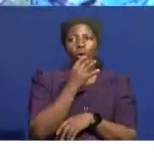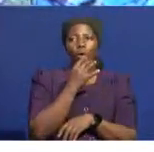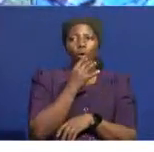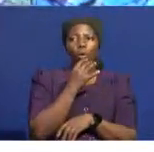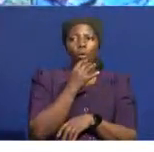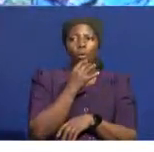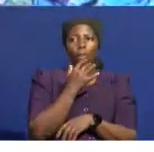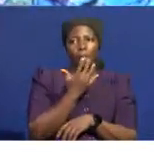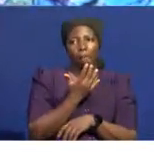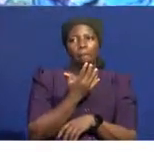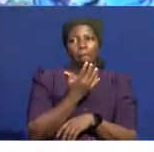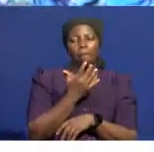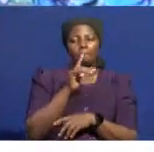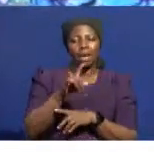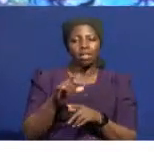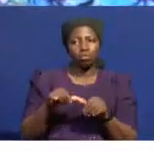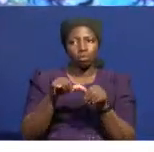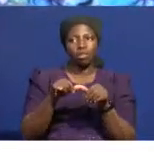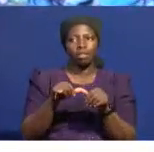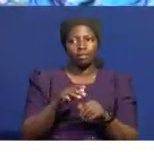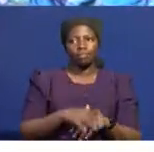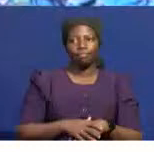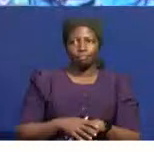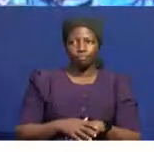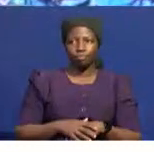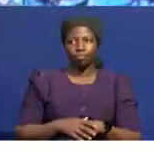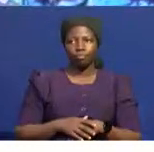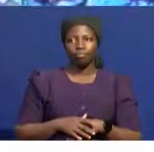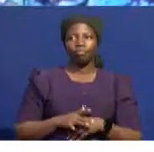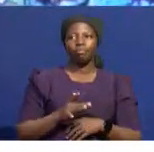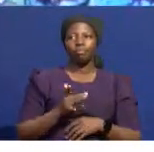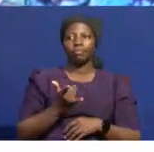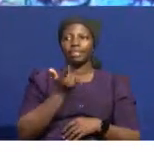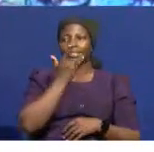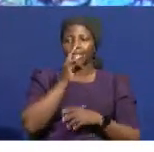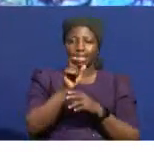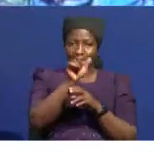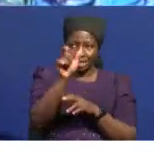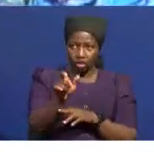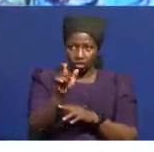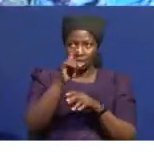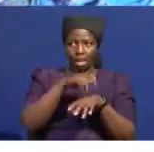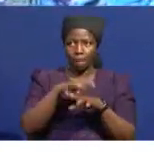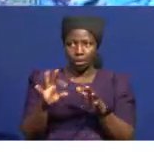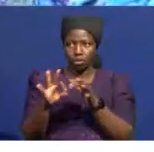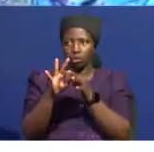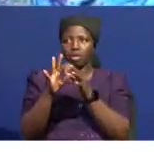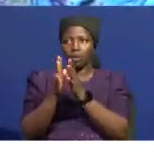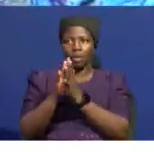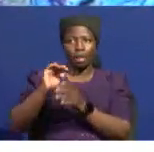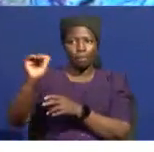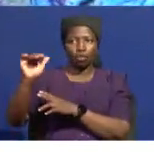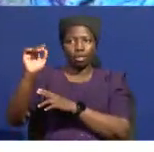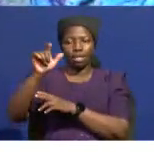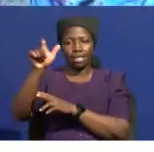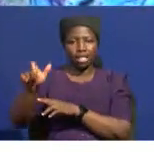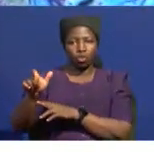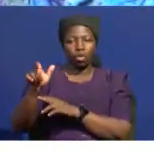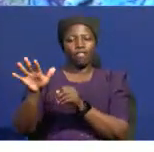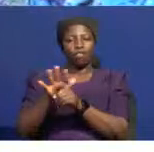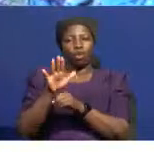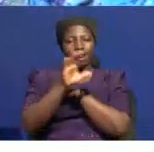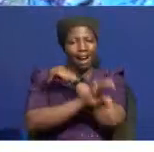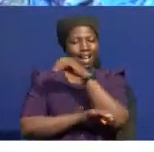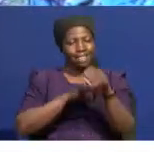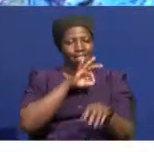Lake Region and the Mountain, when they join up, the entire country benefits. That's how we got independence. That's how we got the removal of